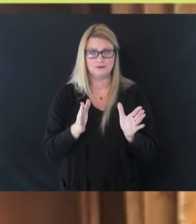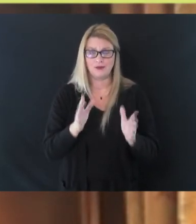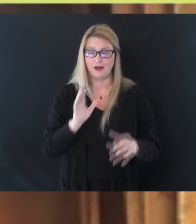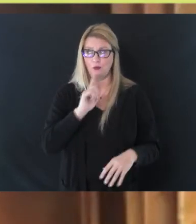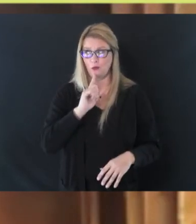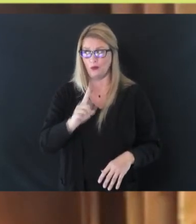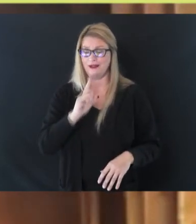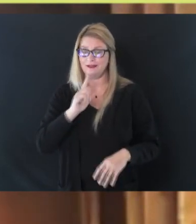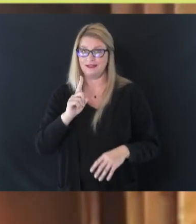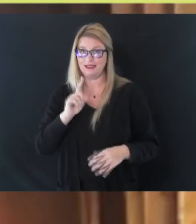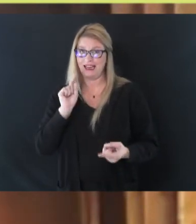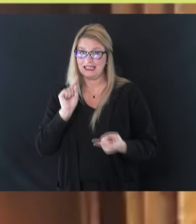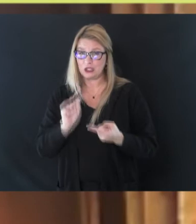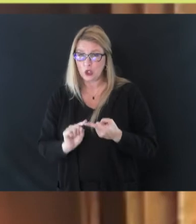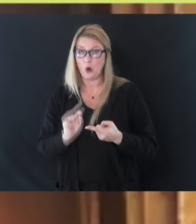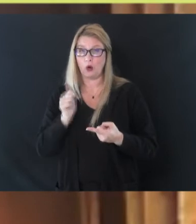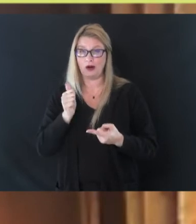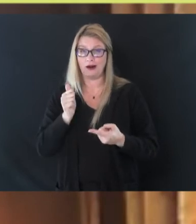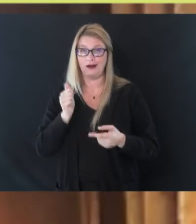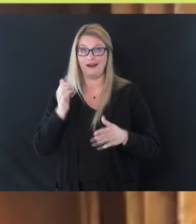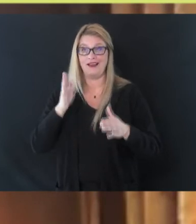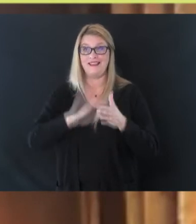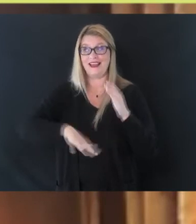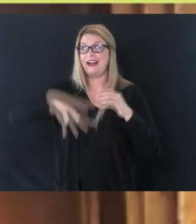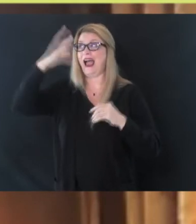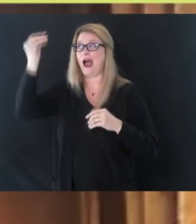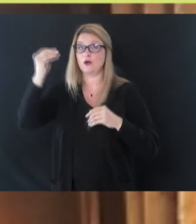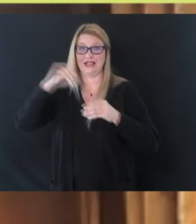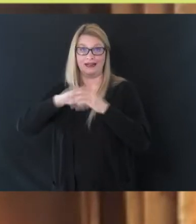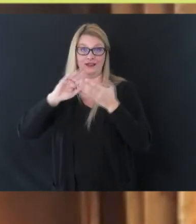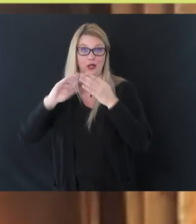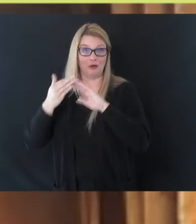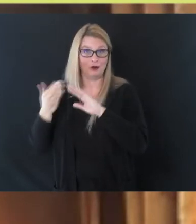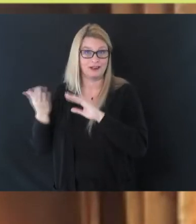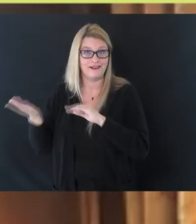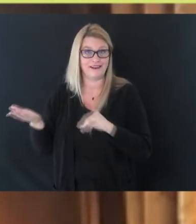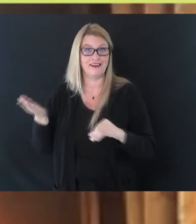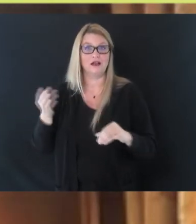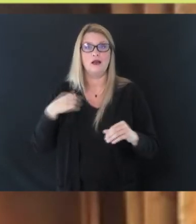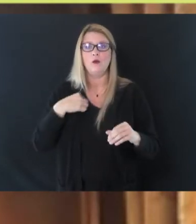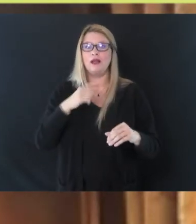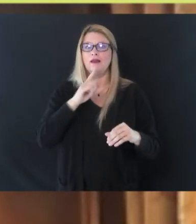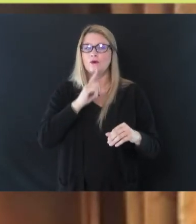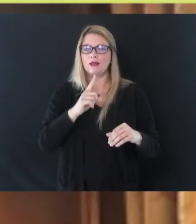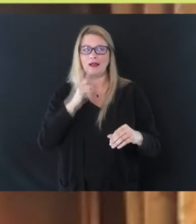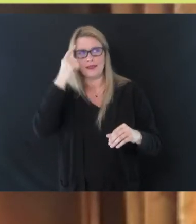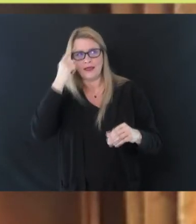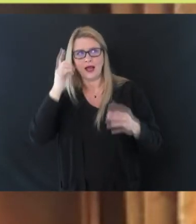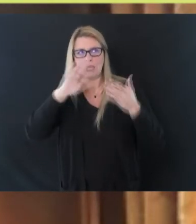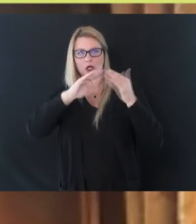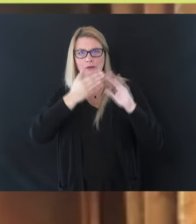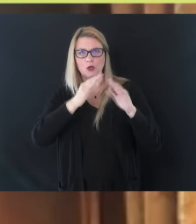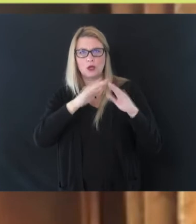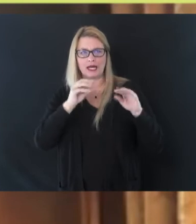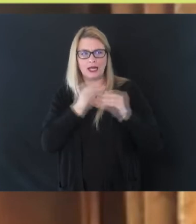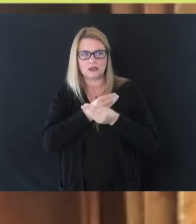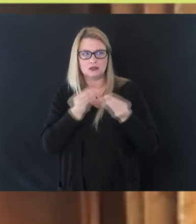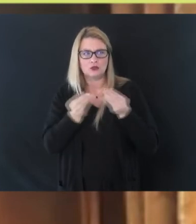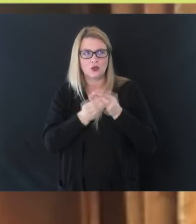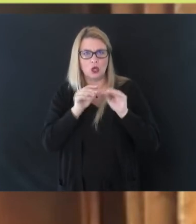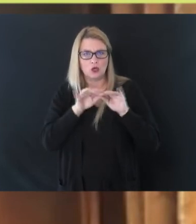is much lower than the transmission rates in the community. Because initially we thought, well, the community transmission rate, how quick COVID